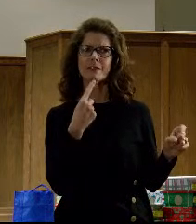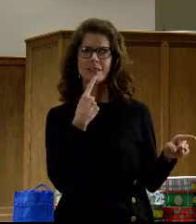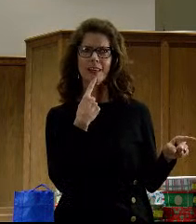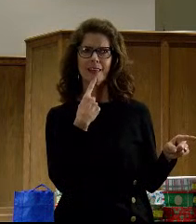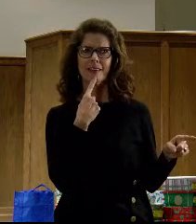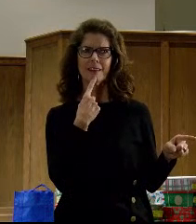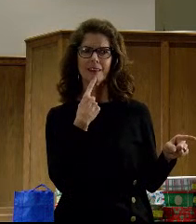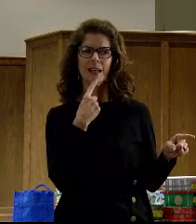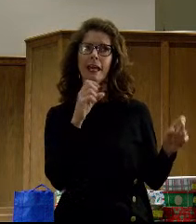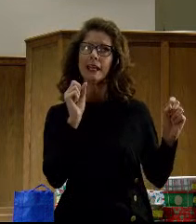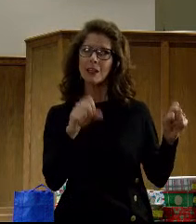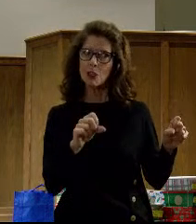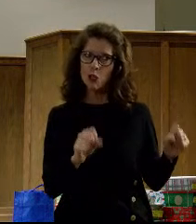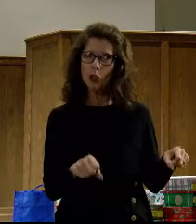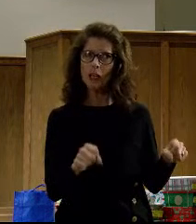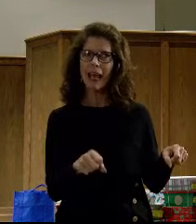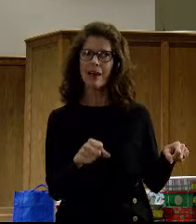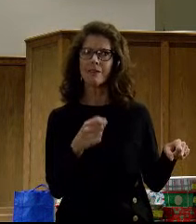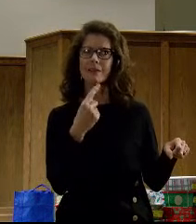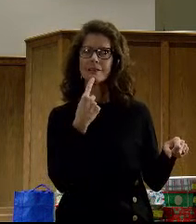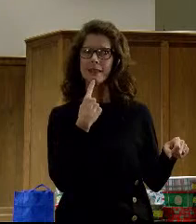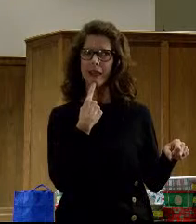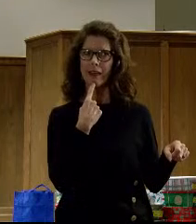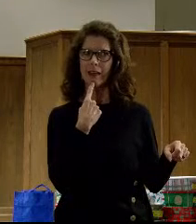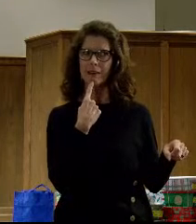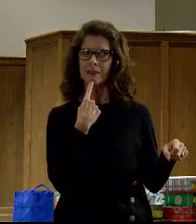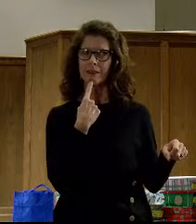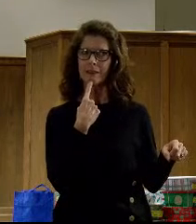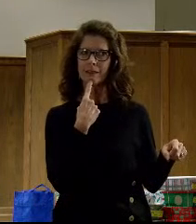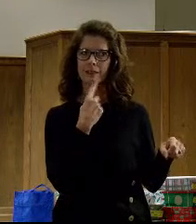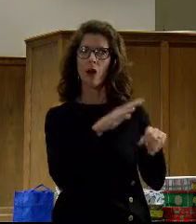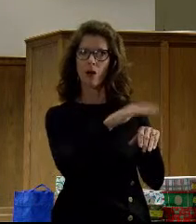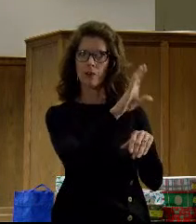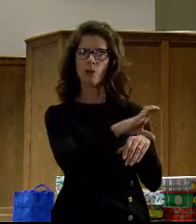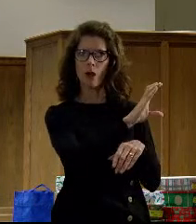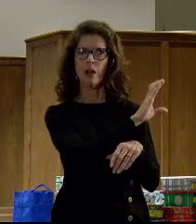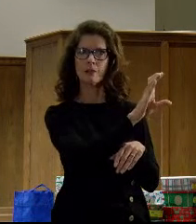he's hanging on the cross. So, for example, here's one story that he could have told. I'm being murdered.